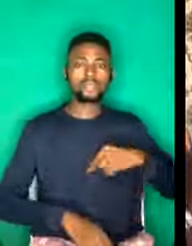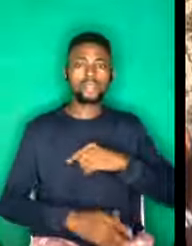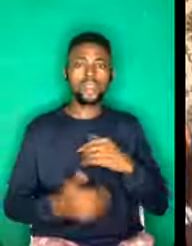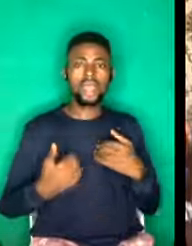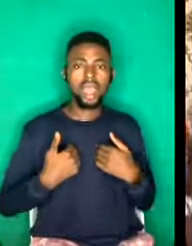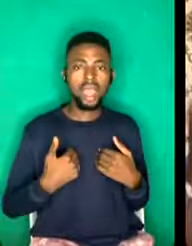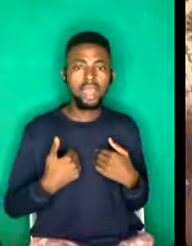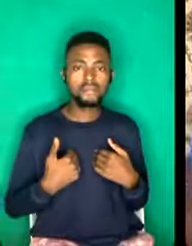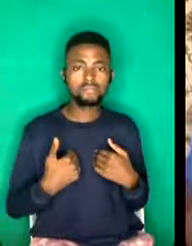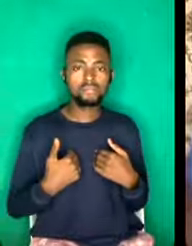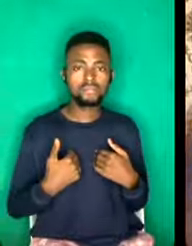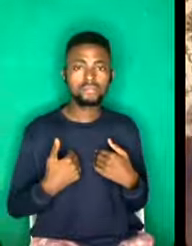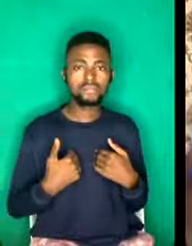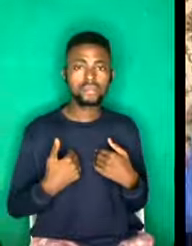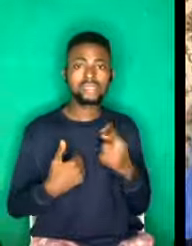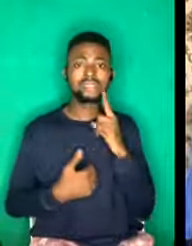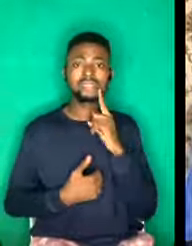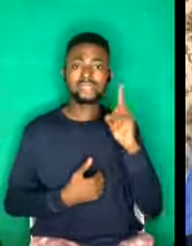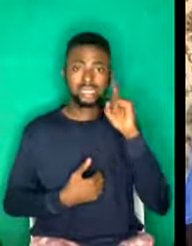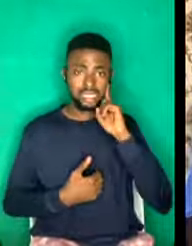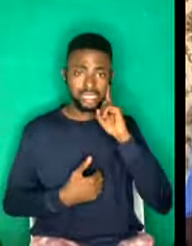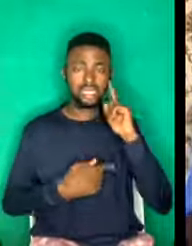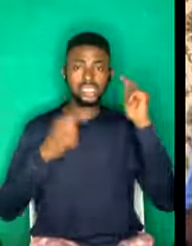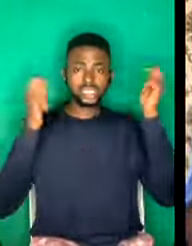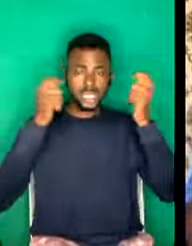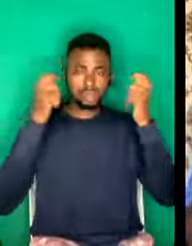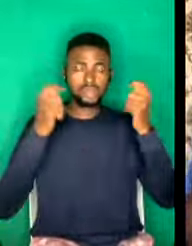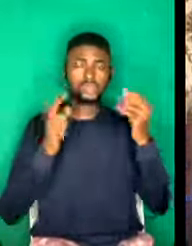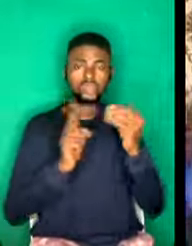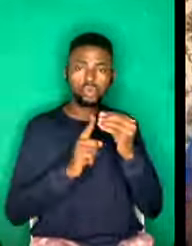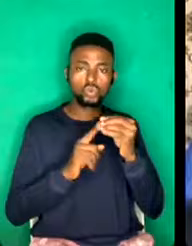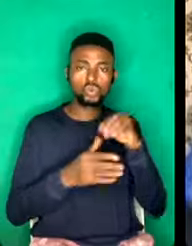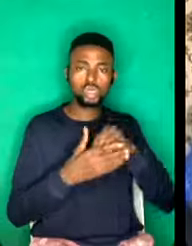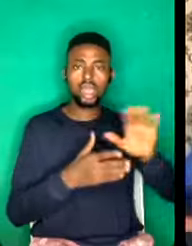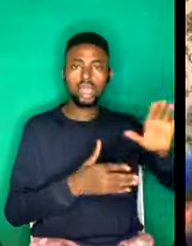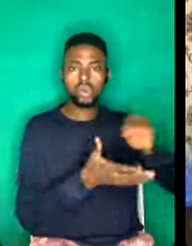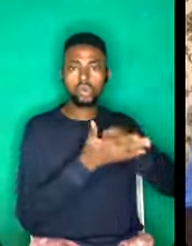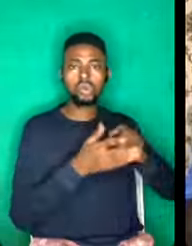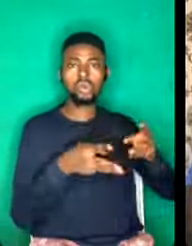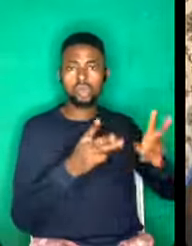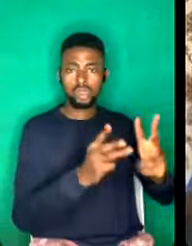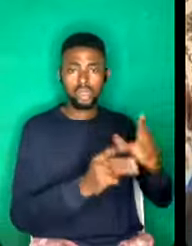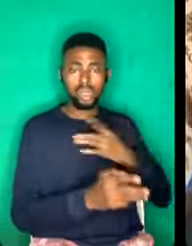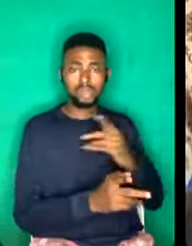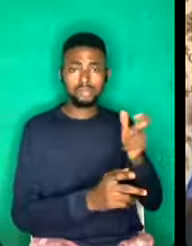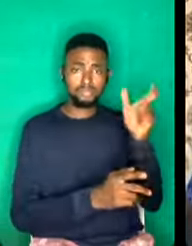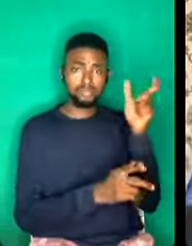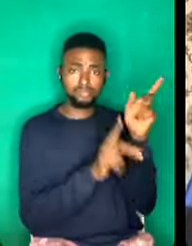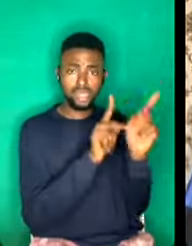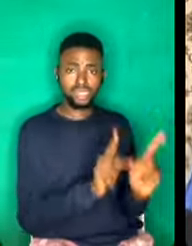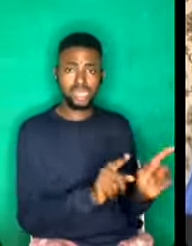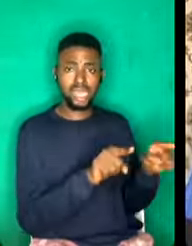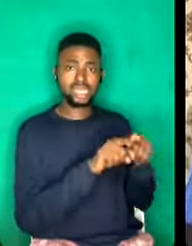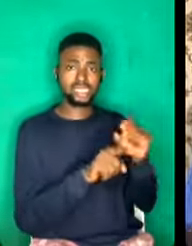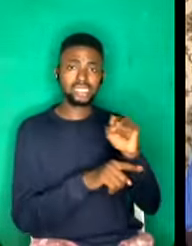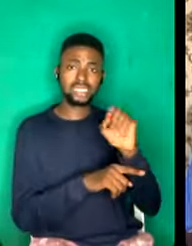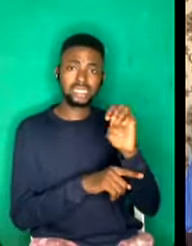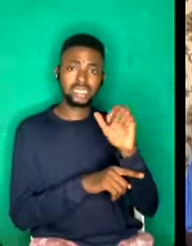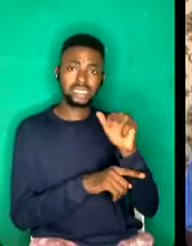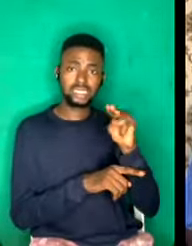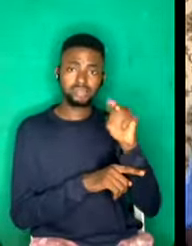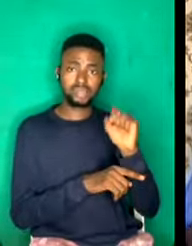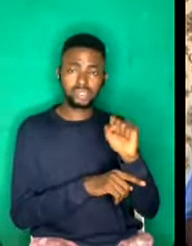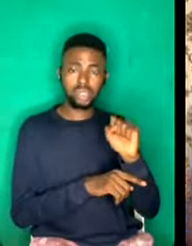the deaf are celebrating it too in their own way. Personally, as Sims Consult, Sims Deaf